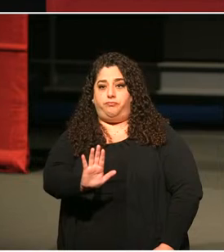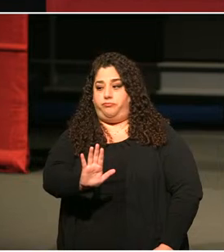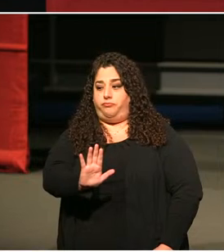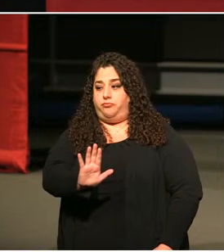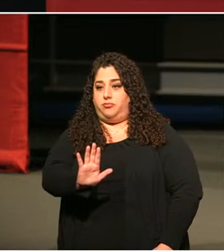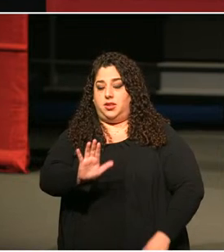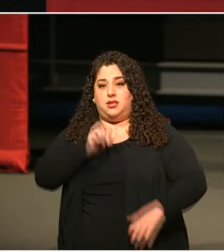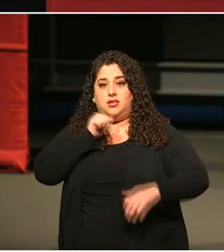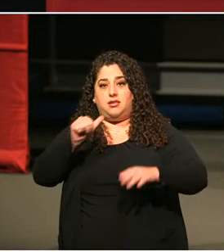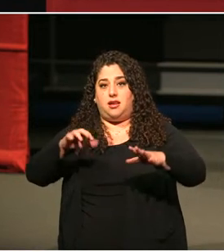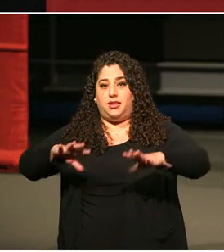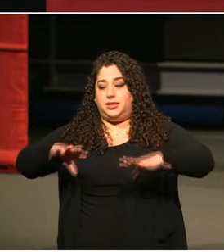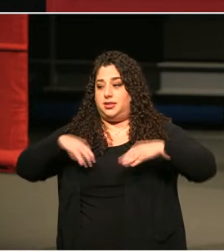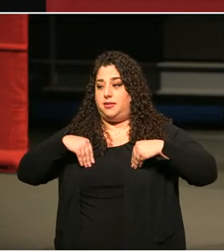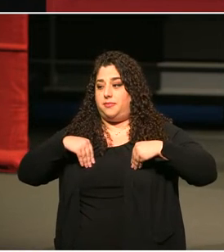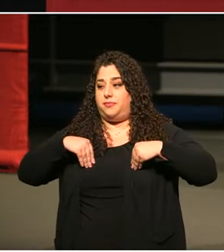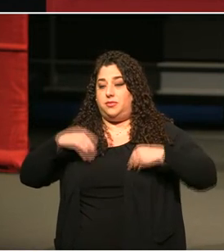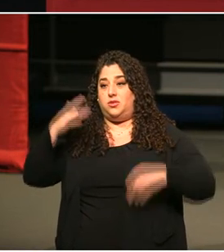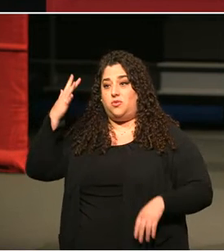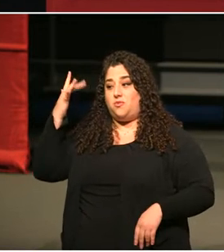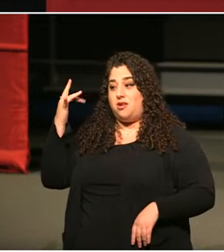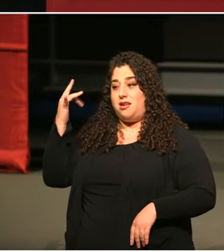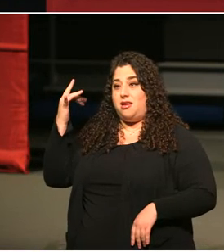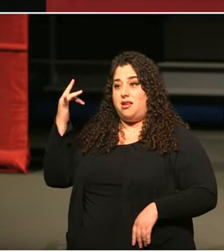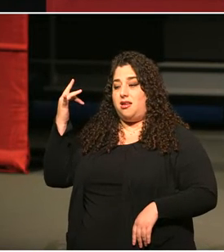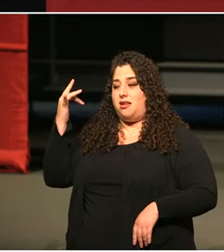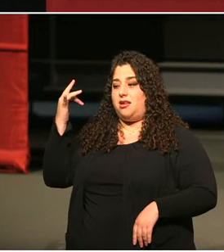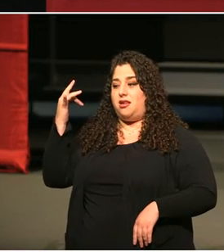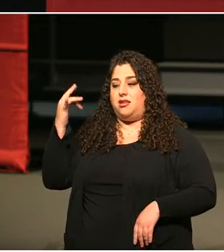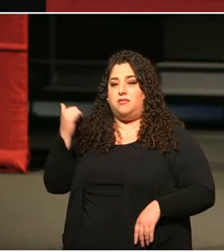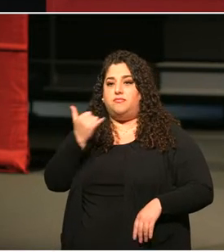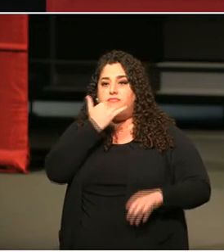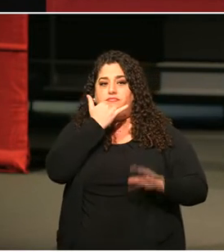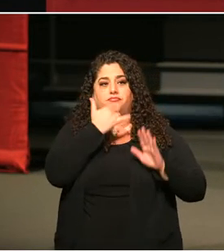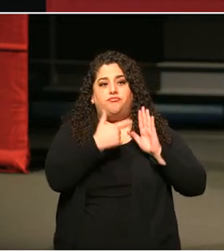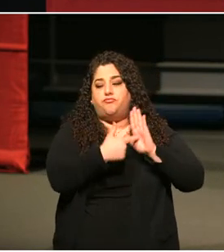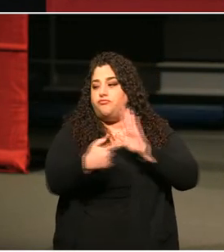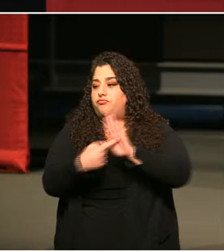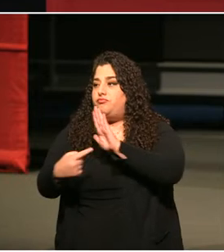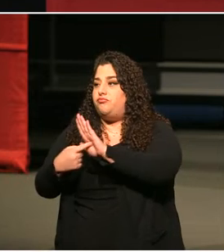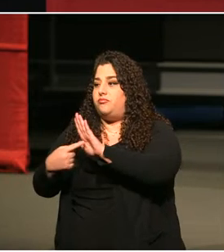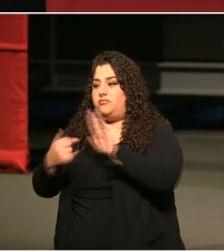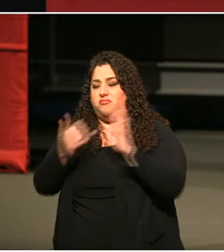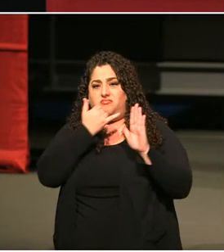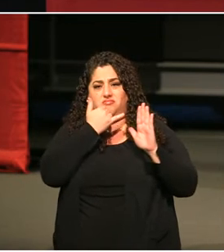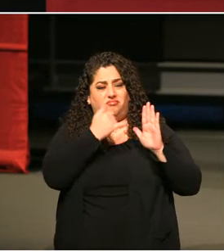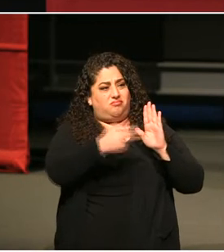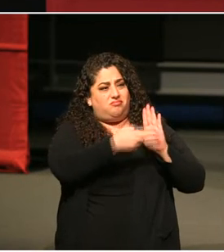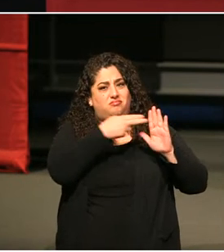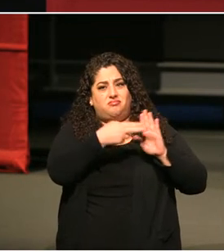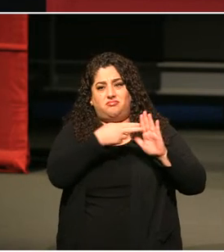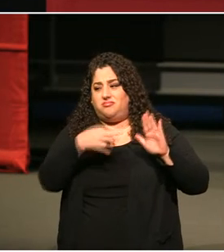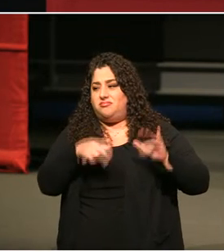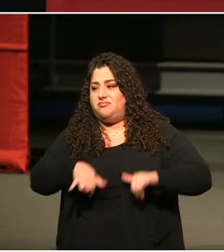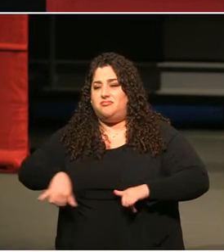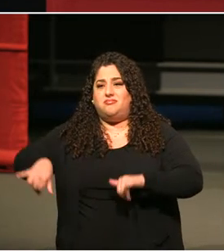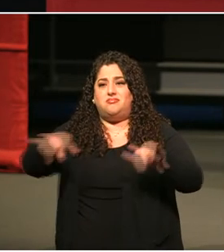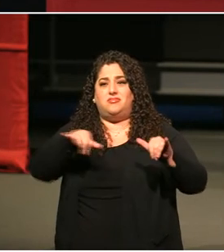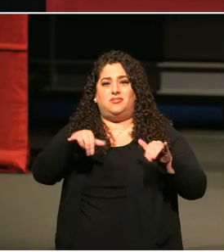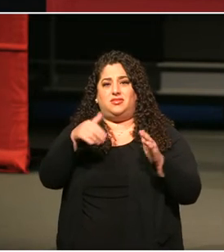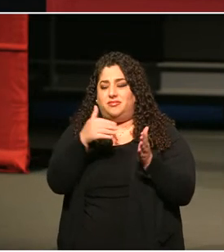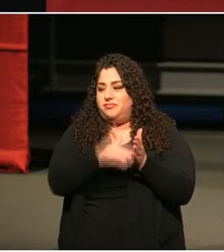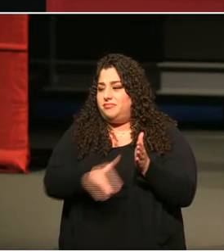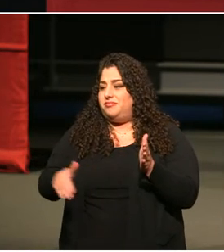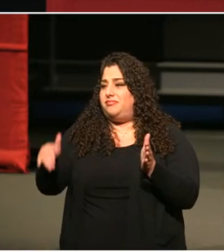of the misrepresentation and mistreatment of Native American people by the film industry, you made a powerful